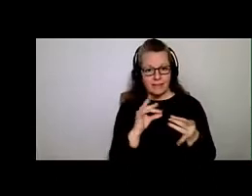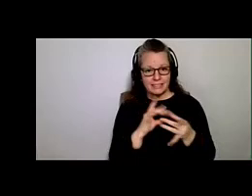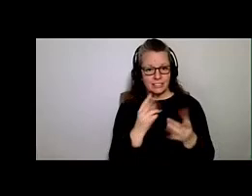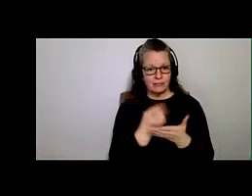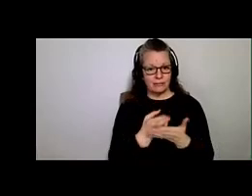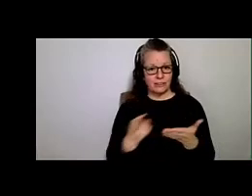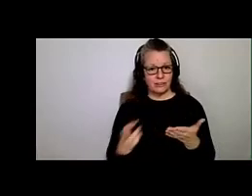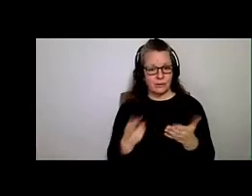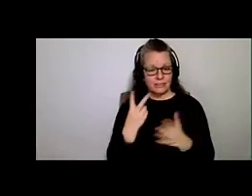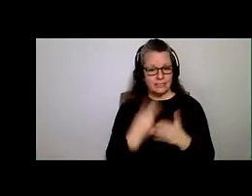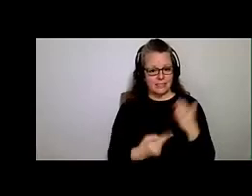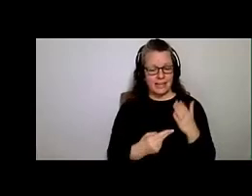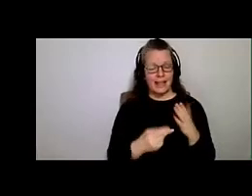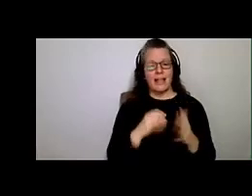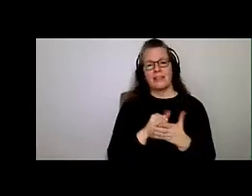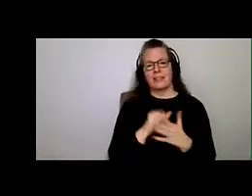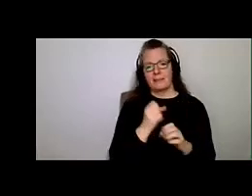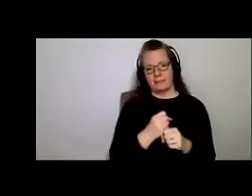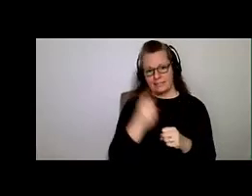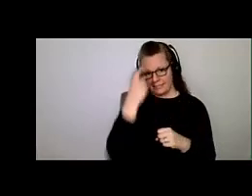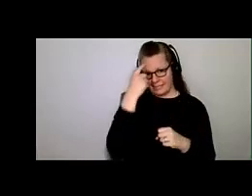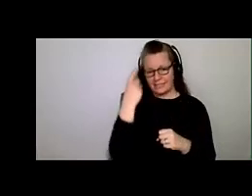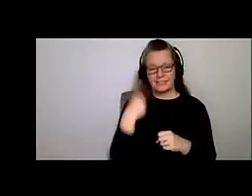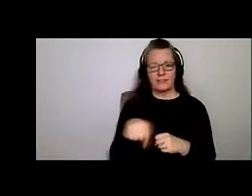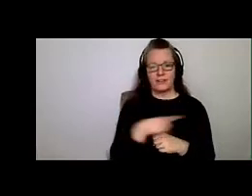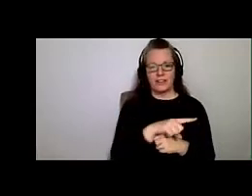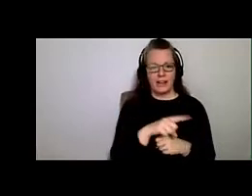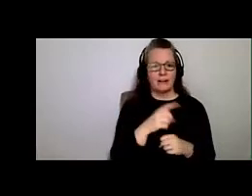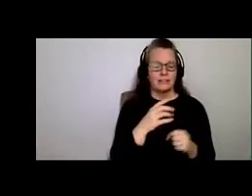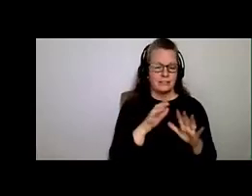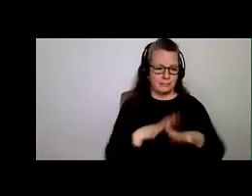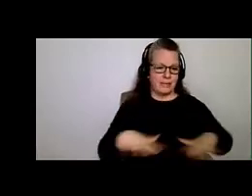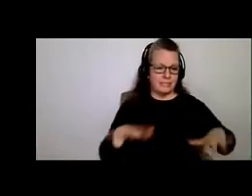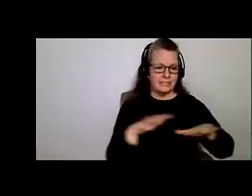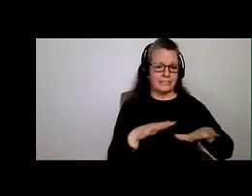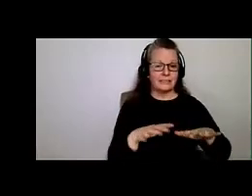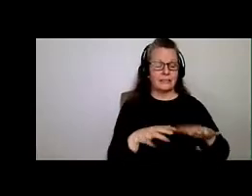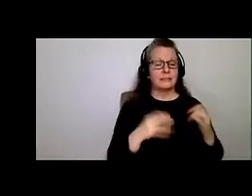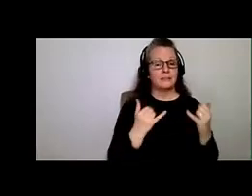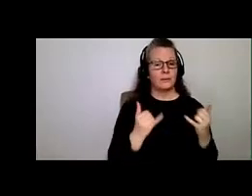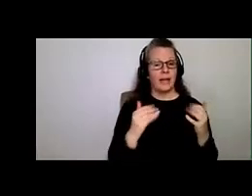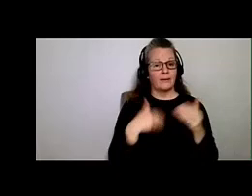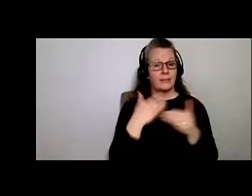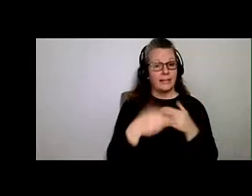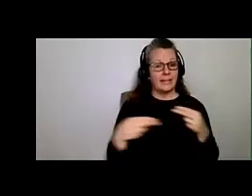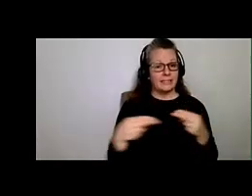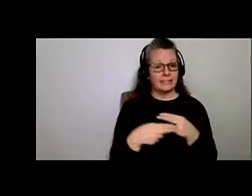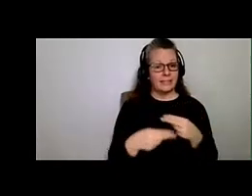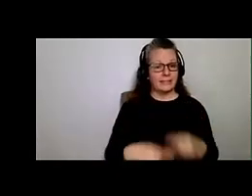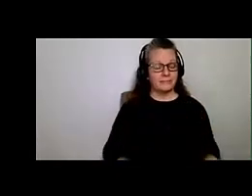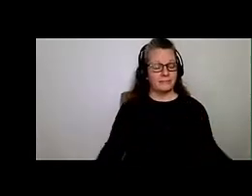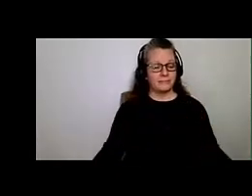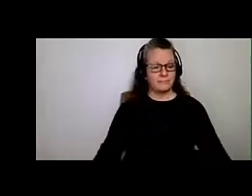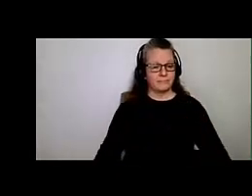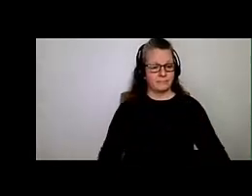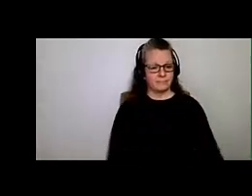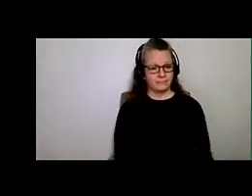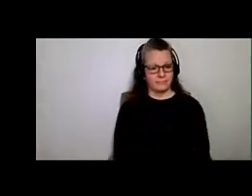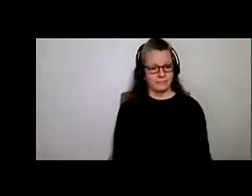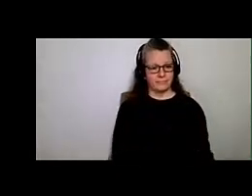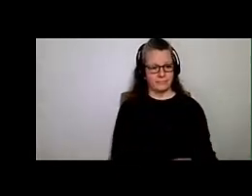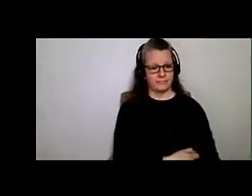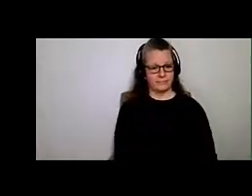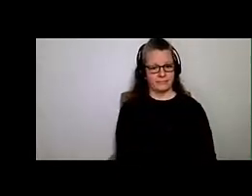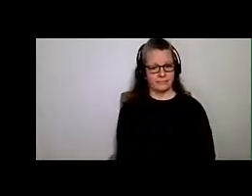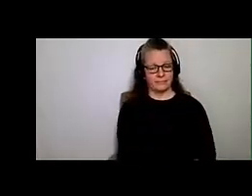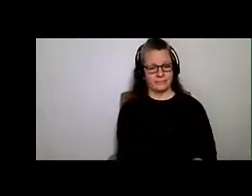make sense for their spaces. So with that, let's go to the next slide, please. This is an